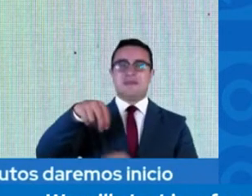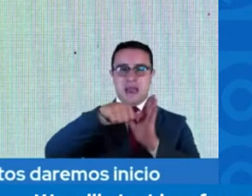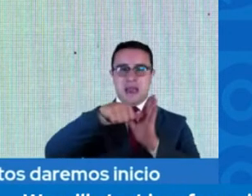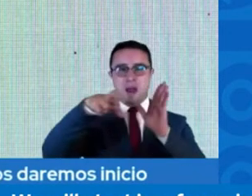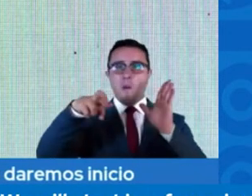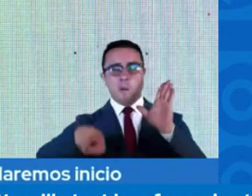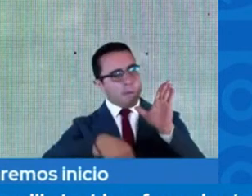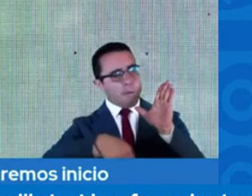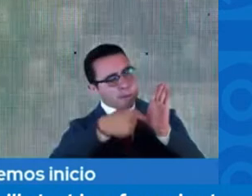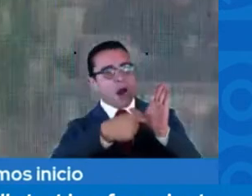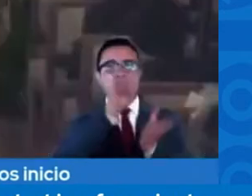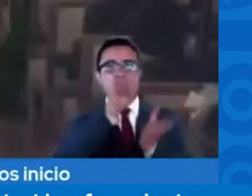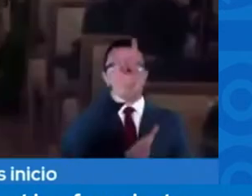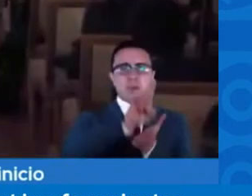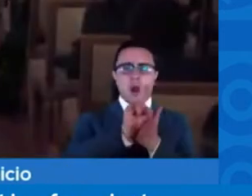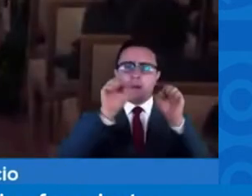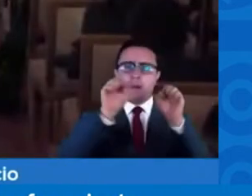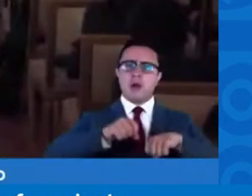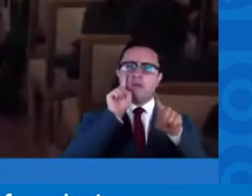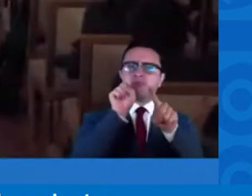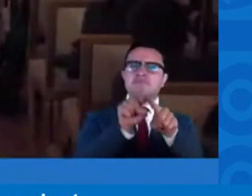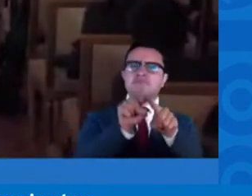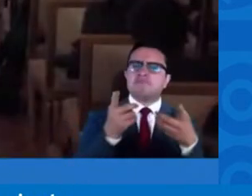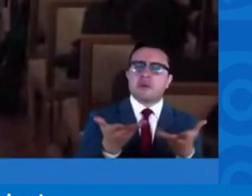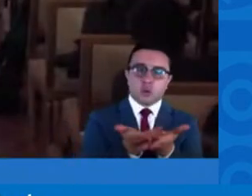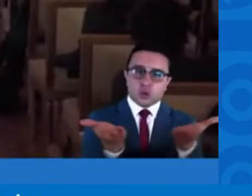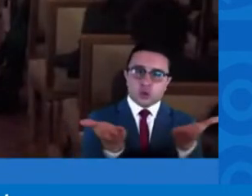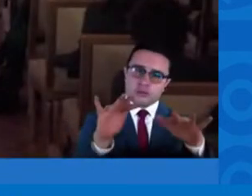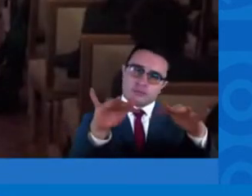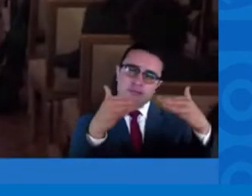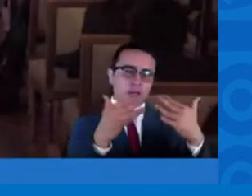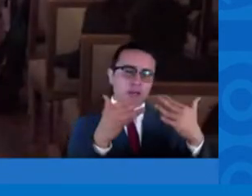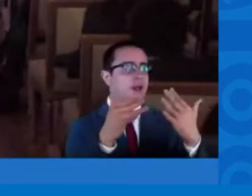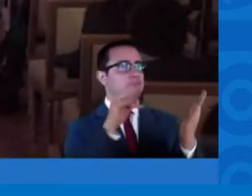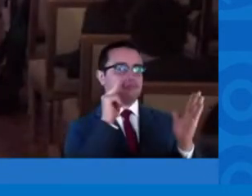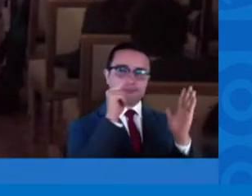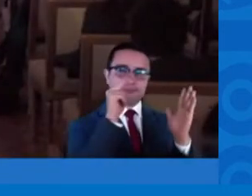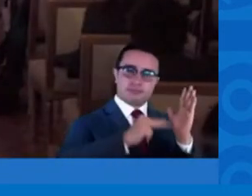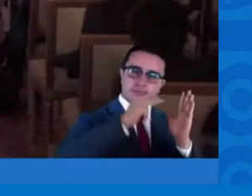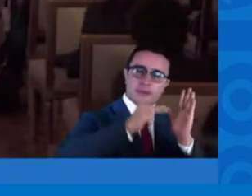E4N Innovation for Nutrition in order for you to follow the